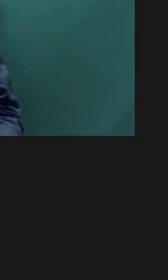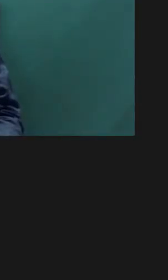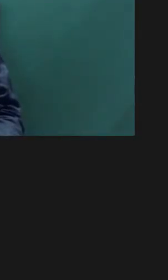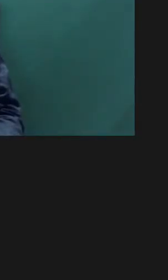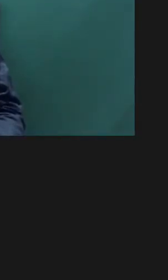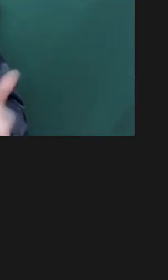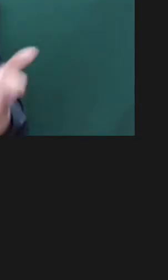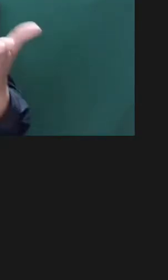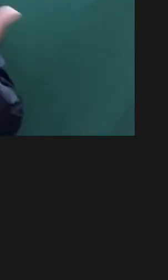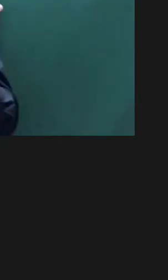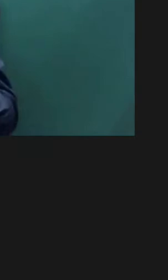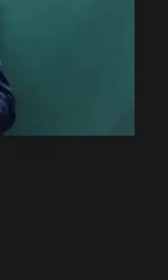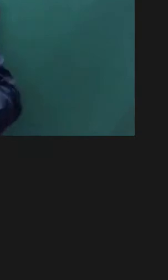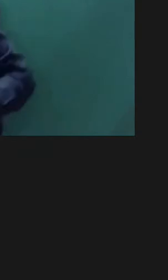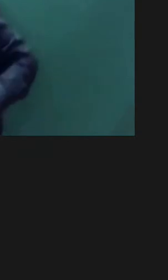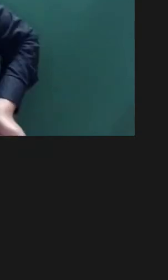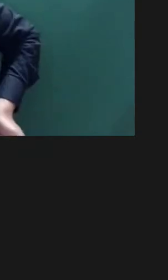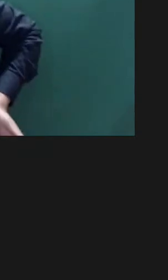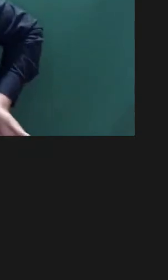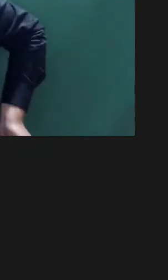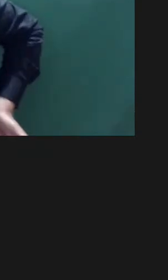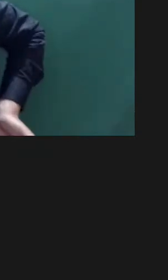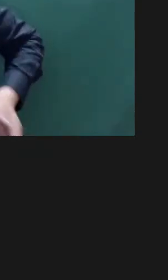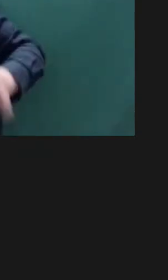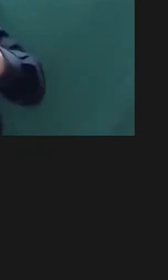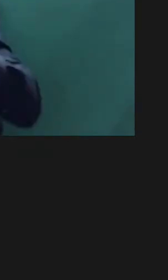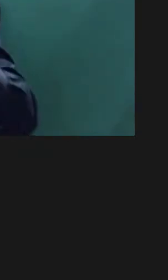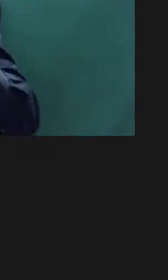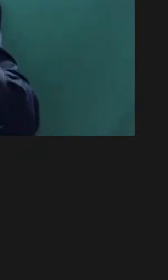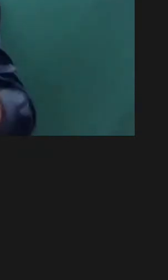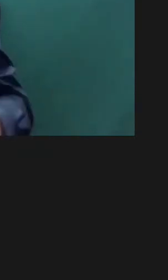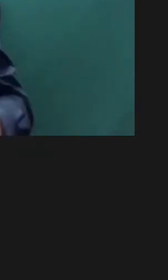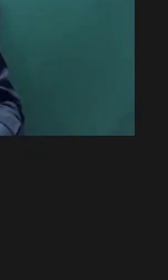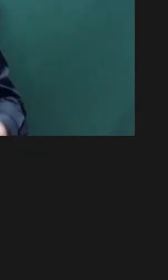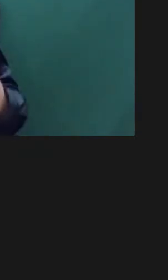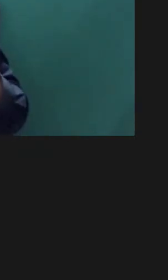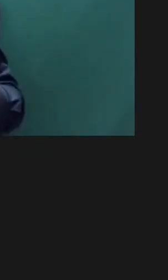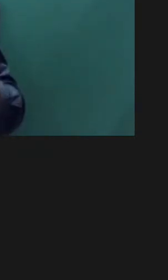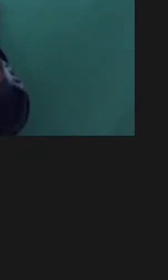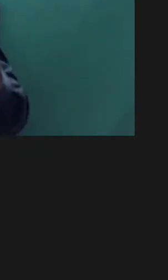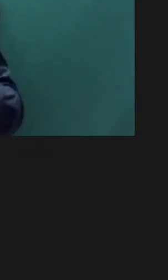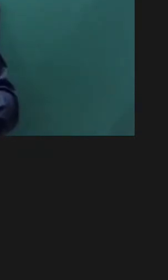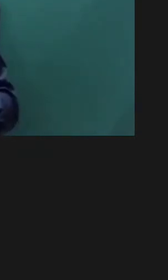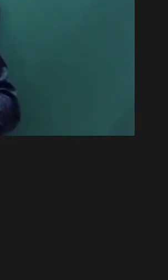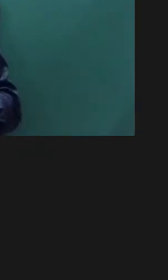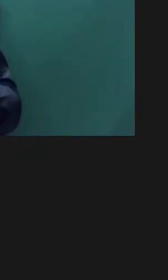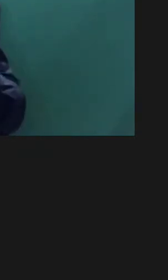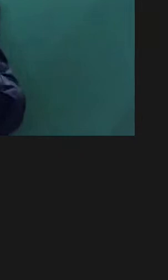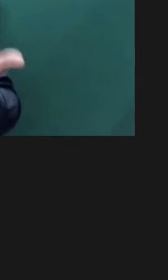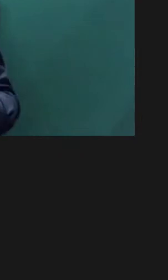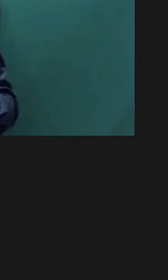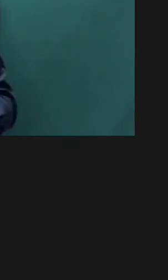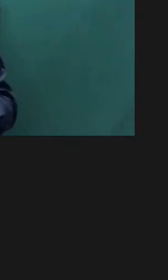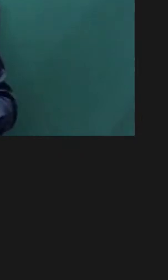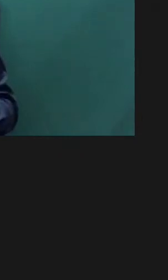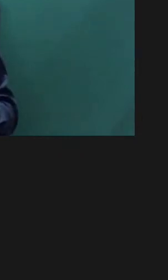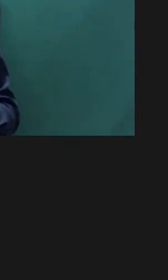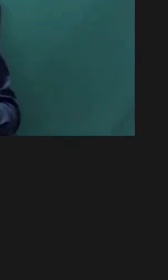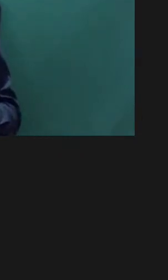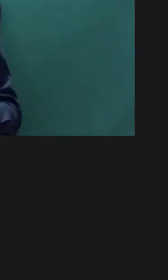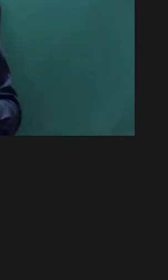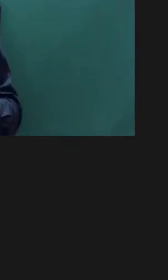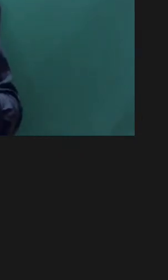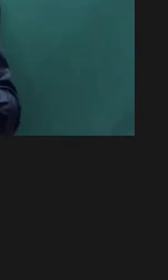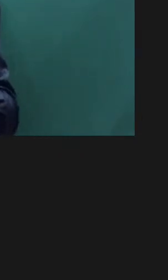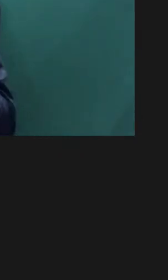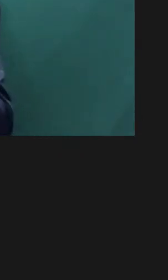health situation, and also for sharing with us that even with the challenges, as you explained,